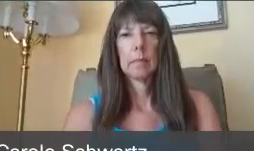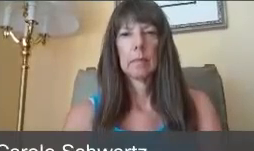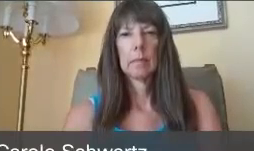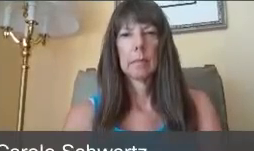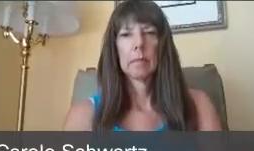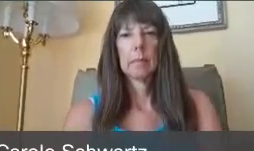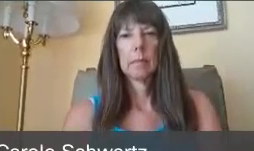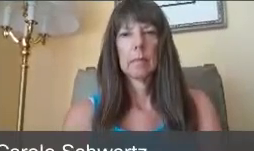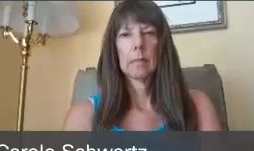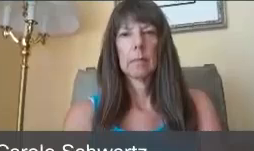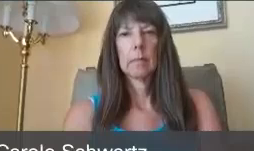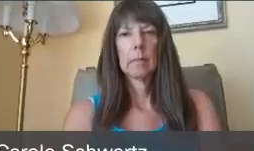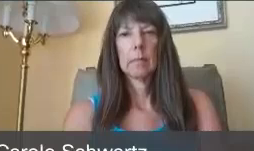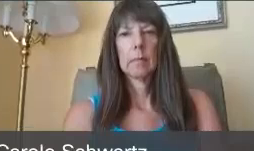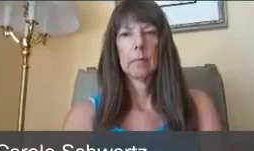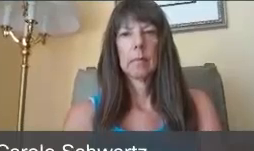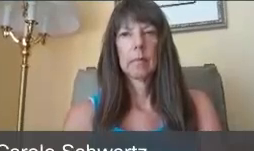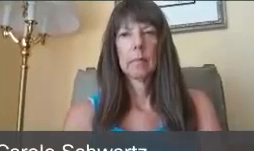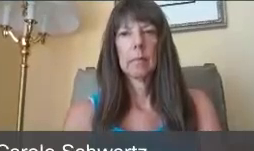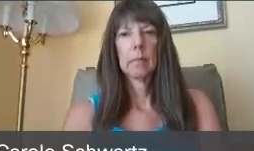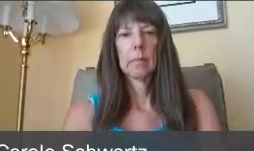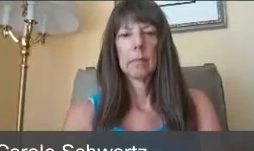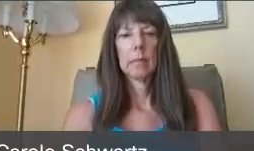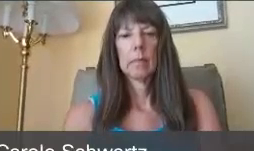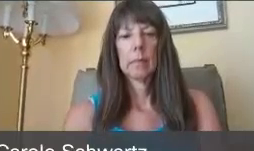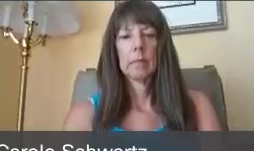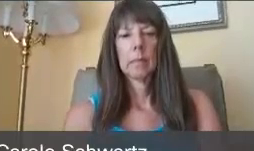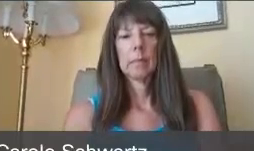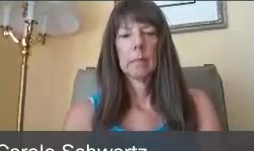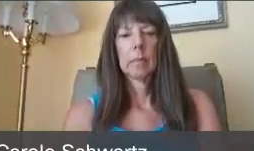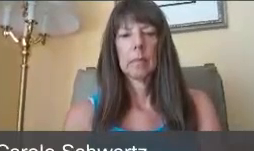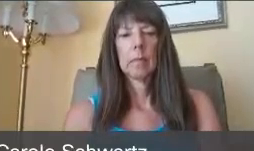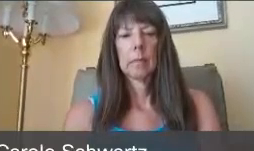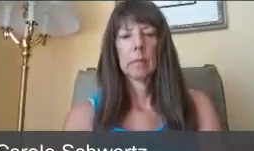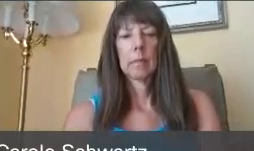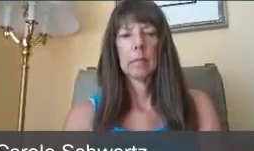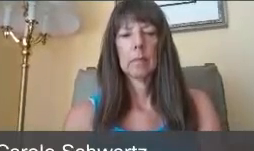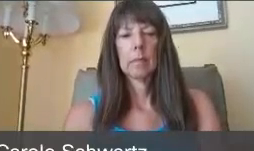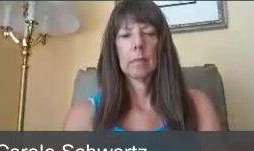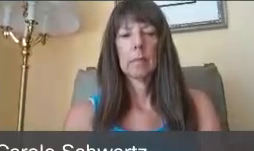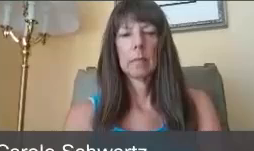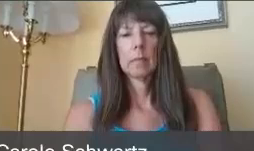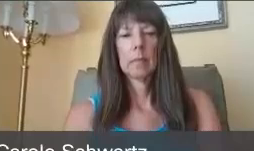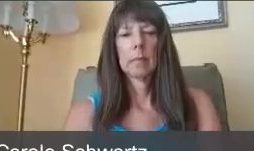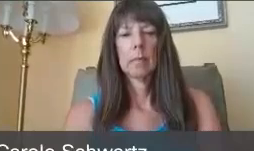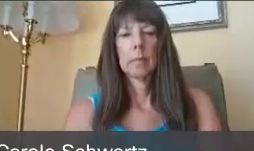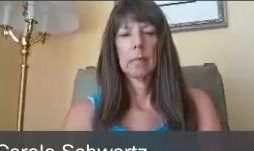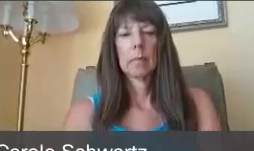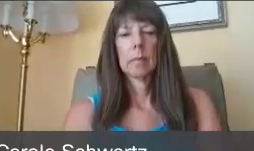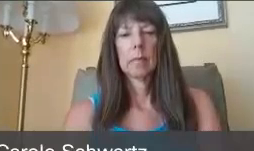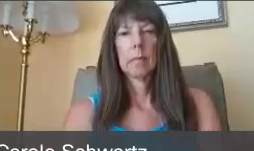So it was very interesting. We are getting a lot of feedback